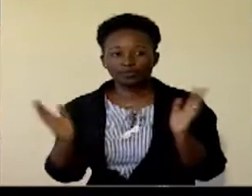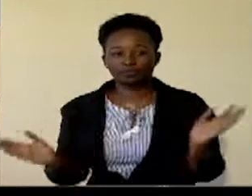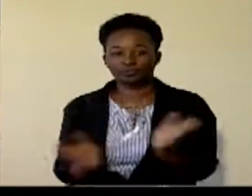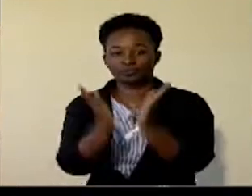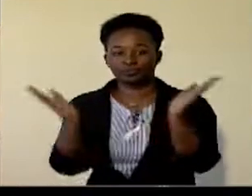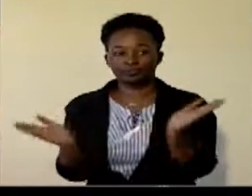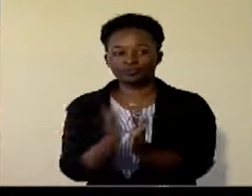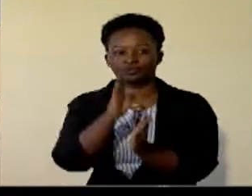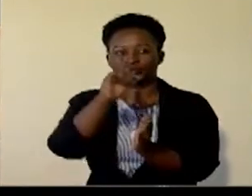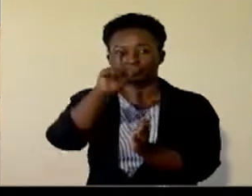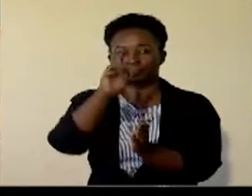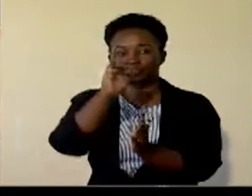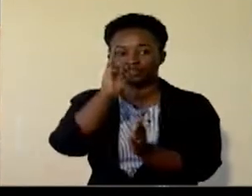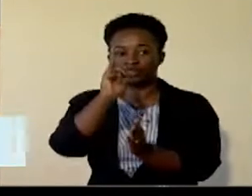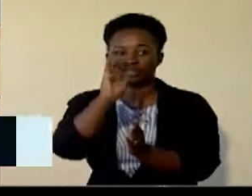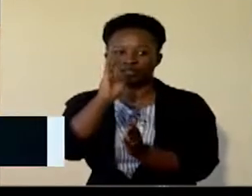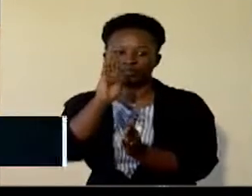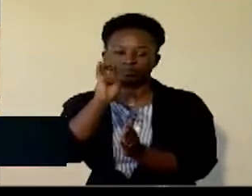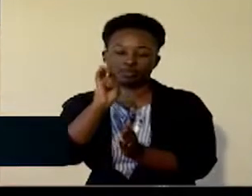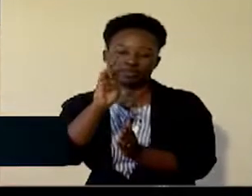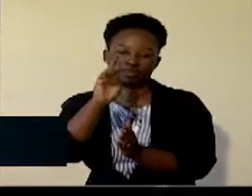Liberalization. And what is liberalization?